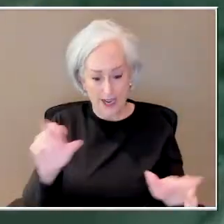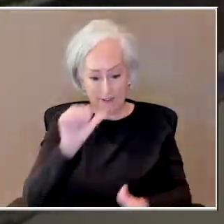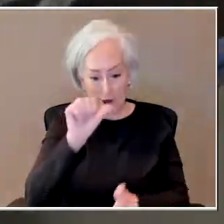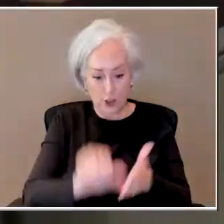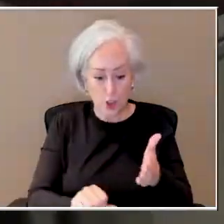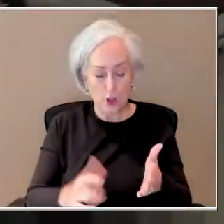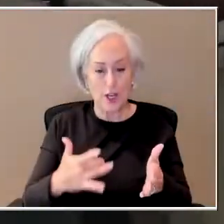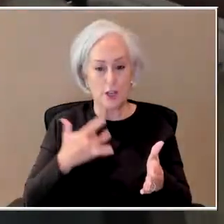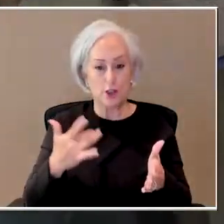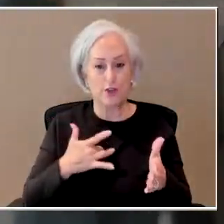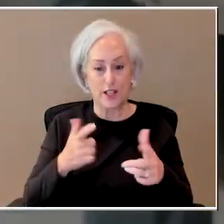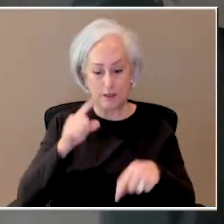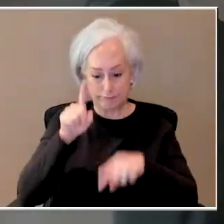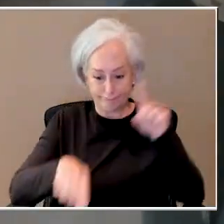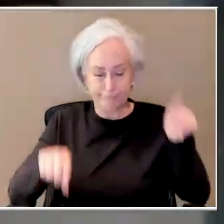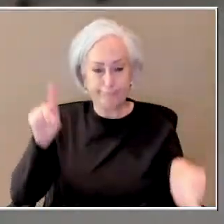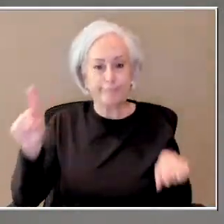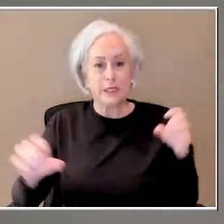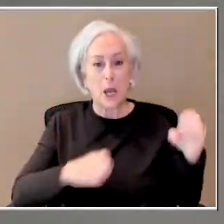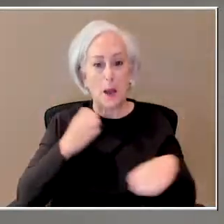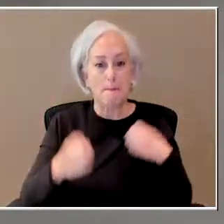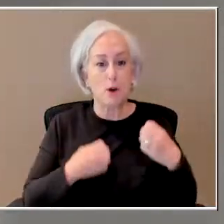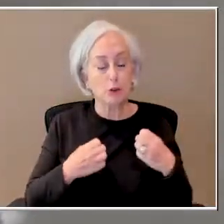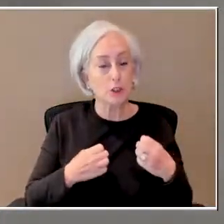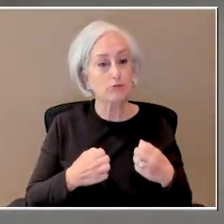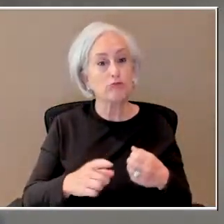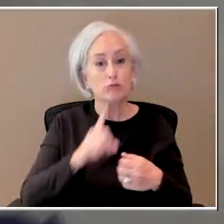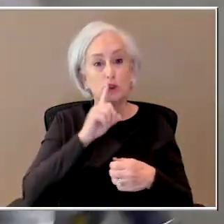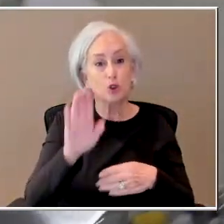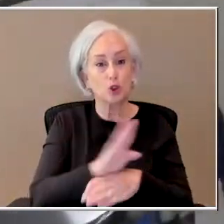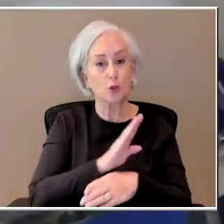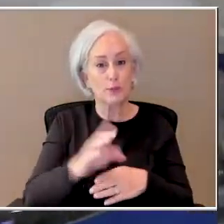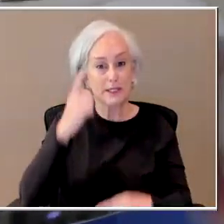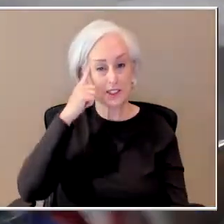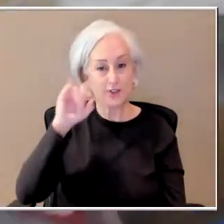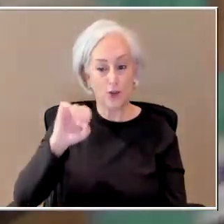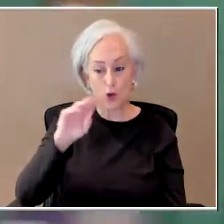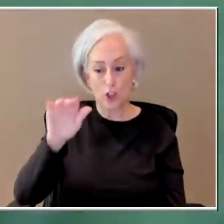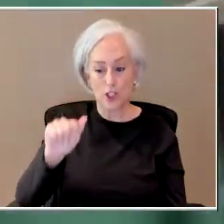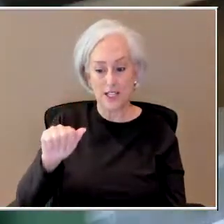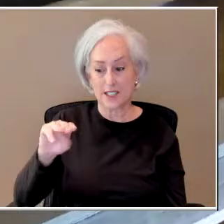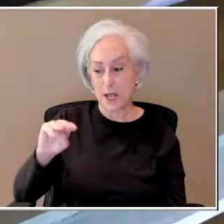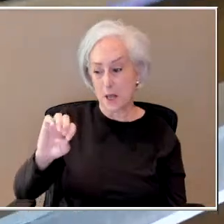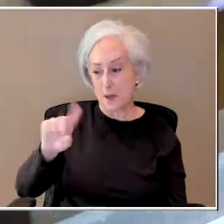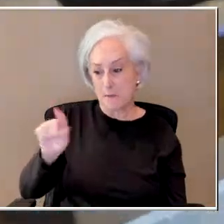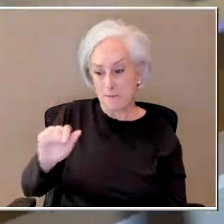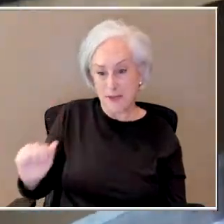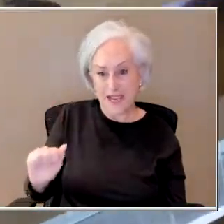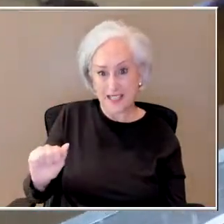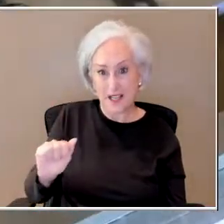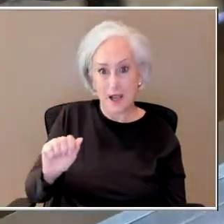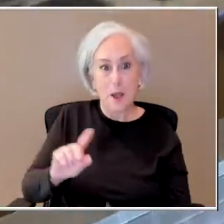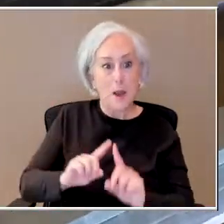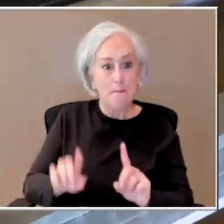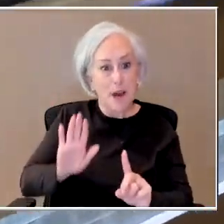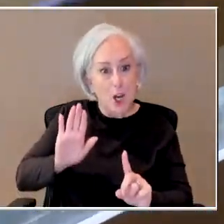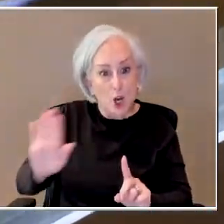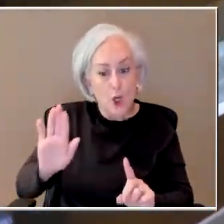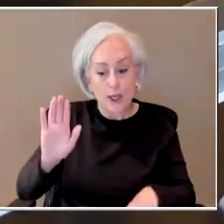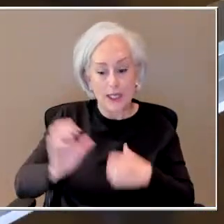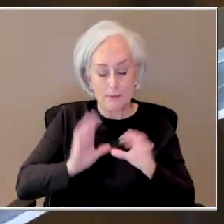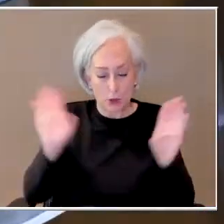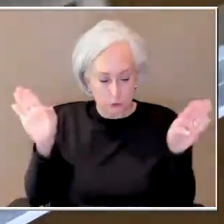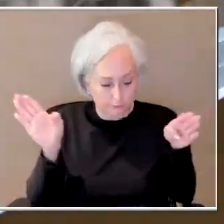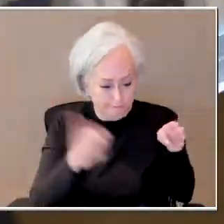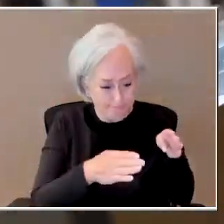emotions, and that's true for 38-year-old Jessica Meza. But all of her emotions are focused on a little boy who at this moment is being prepped